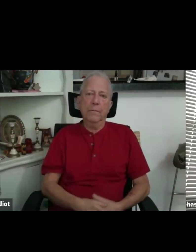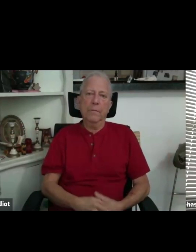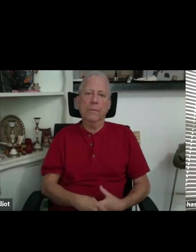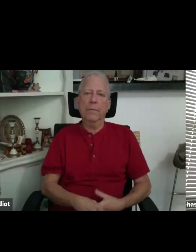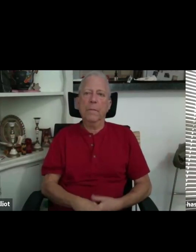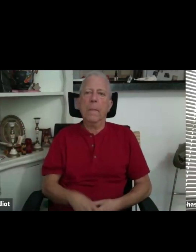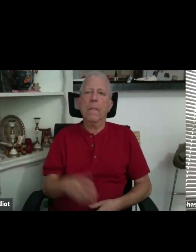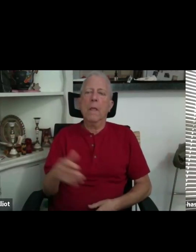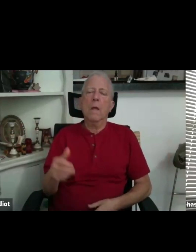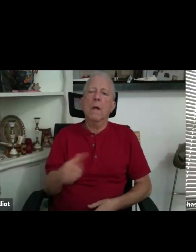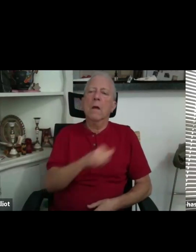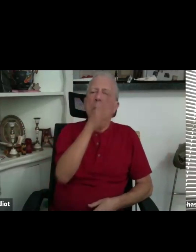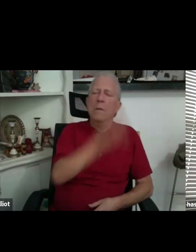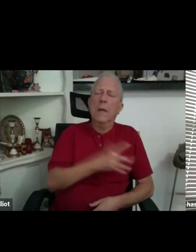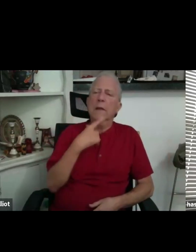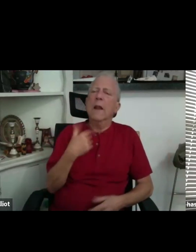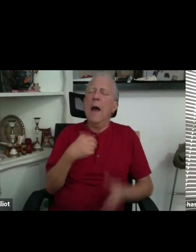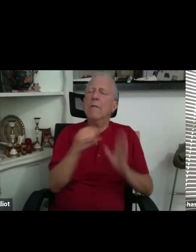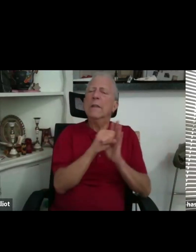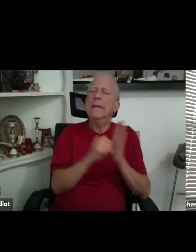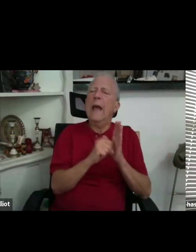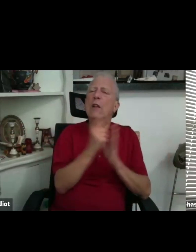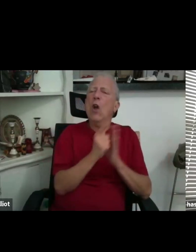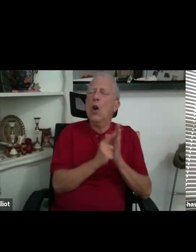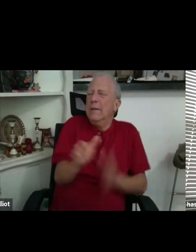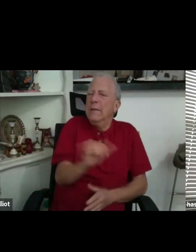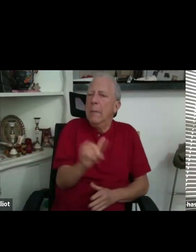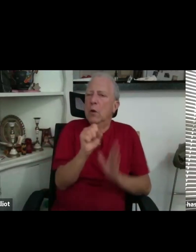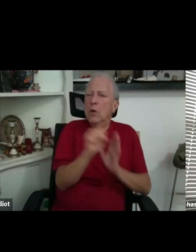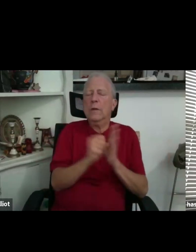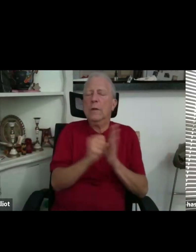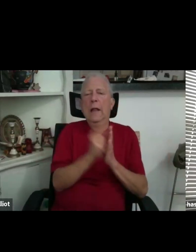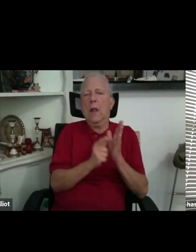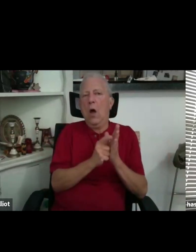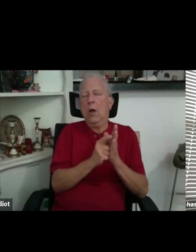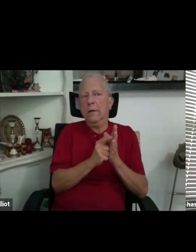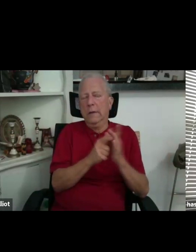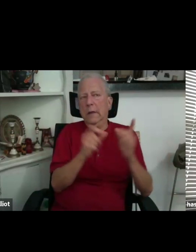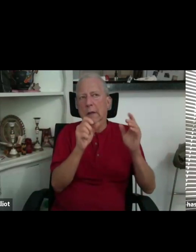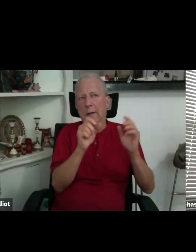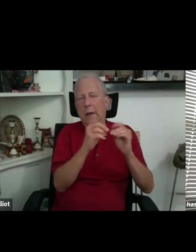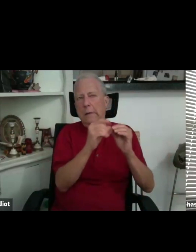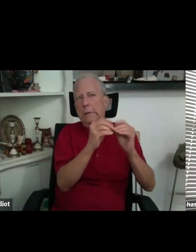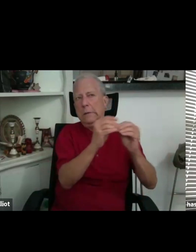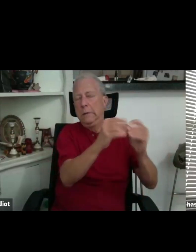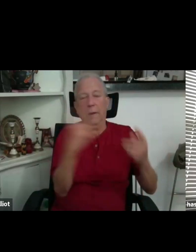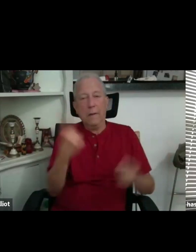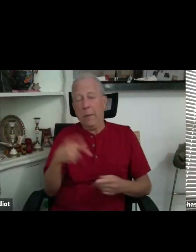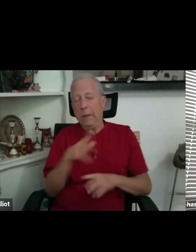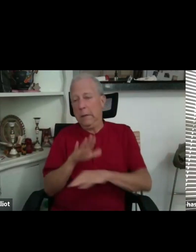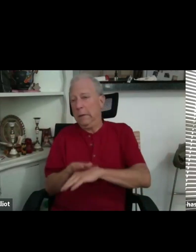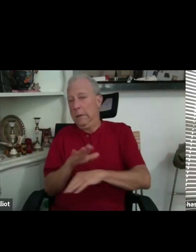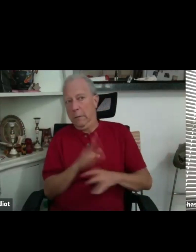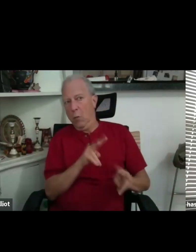There's also some state laws, similar state laws in the works, so that's something to keep a lookout for.